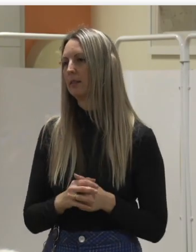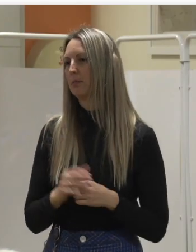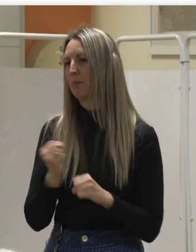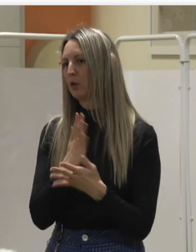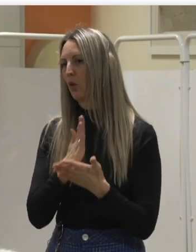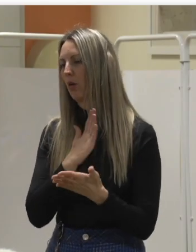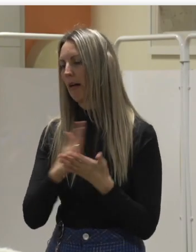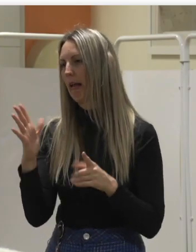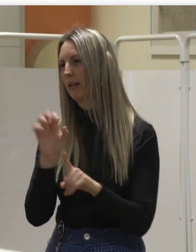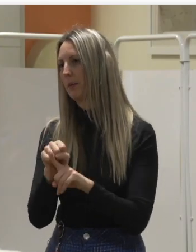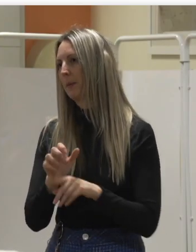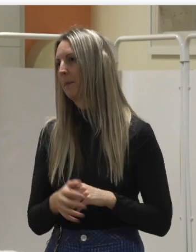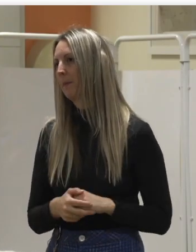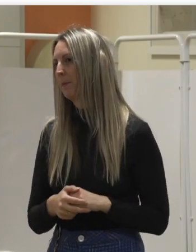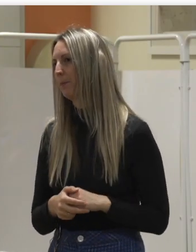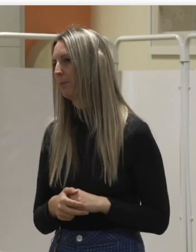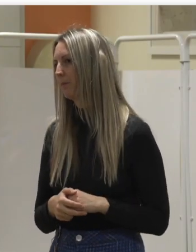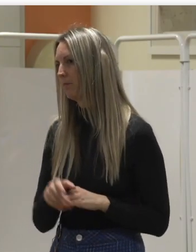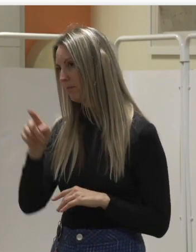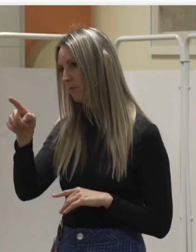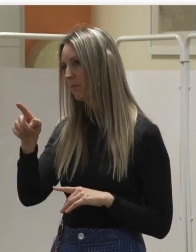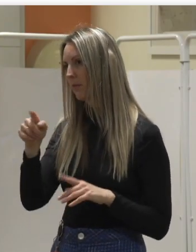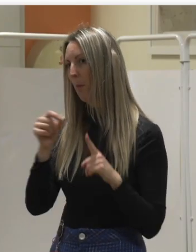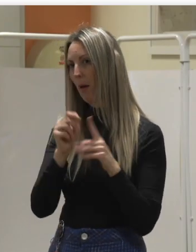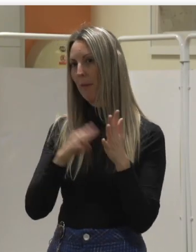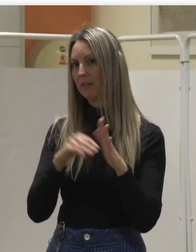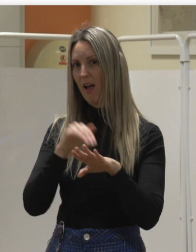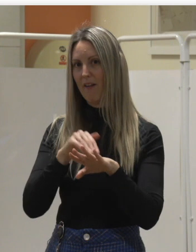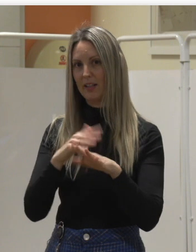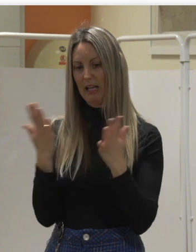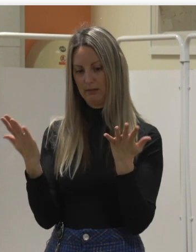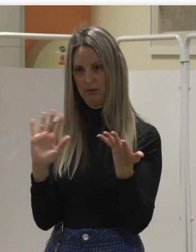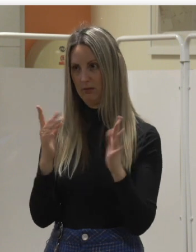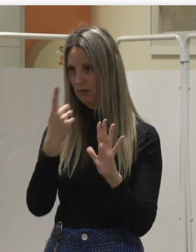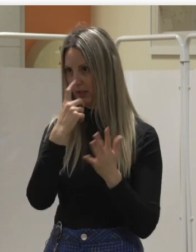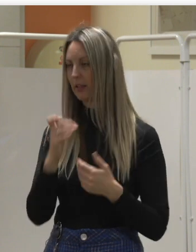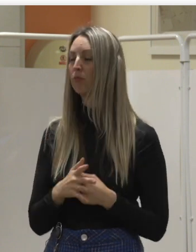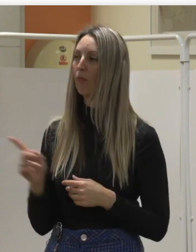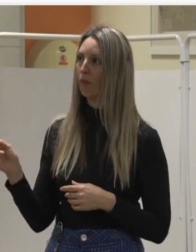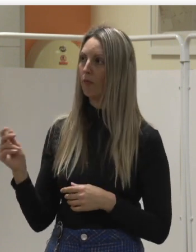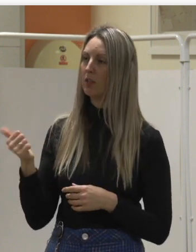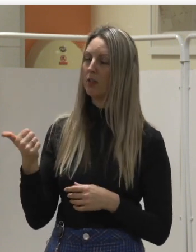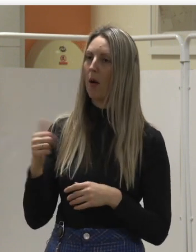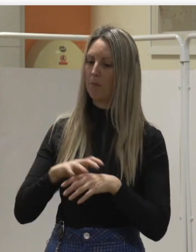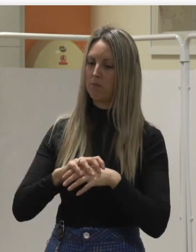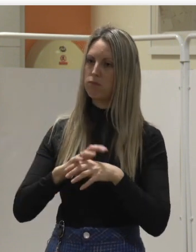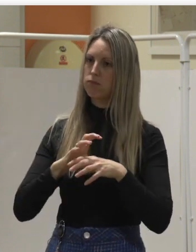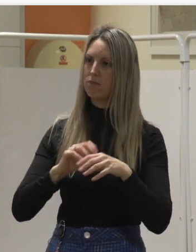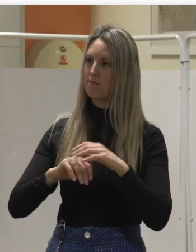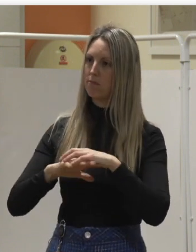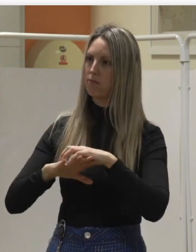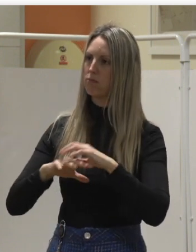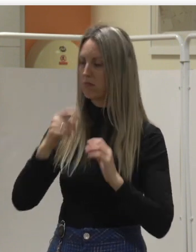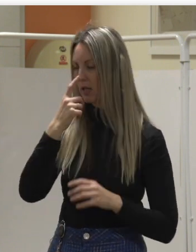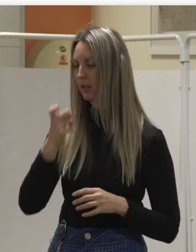Okay. And can it affect your hands? In some people, it does cause swelling of the hands in the initial